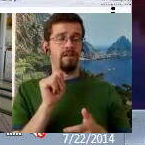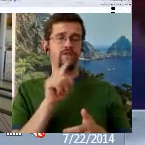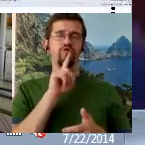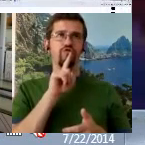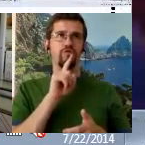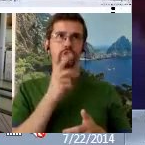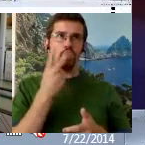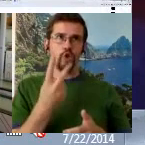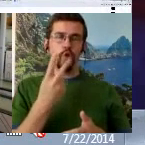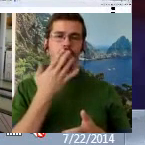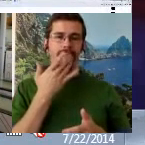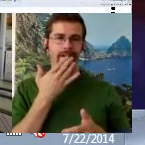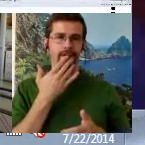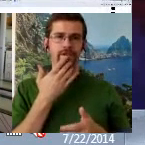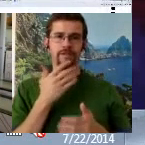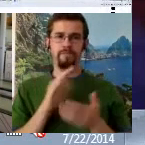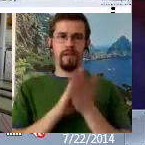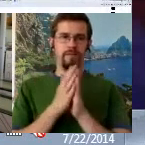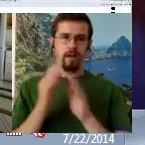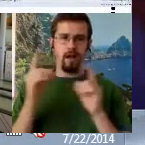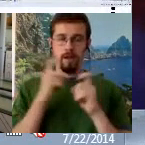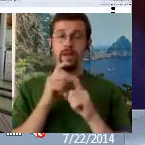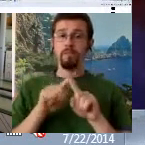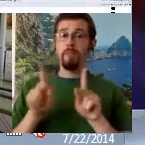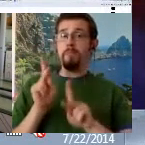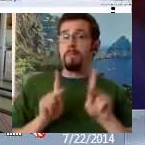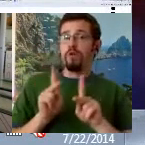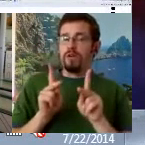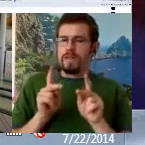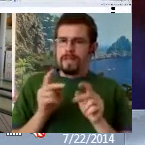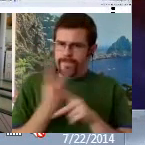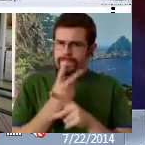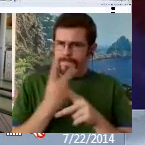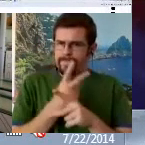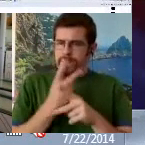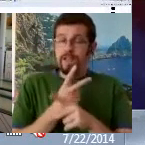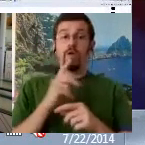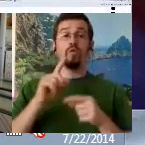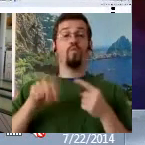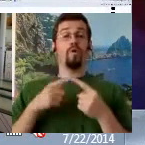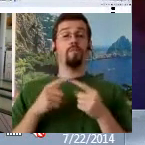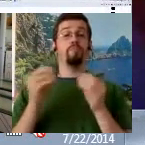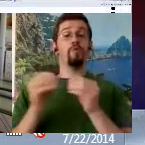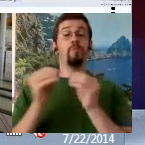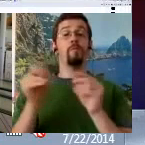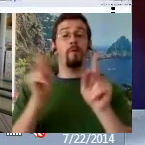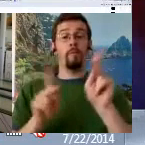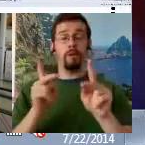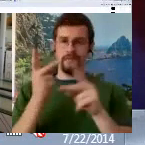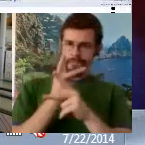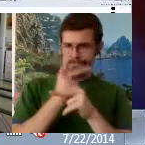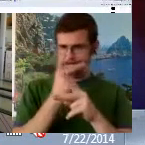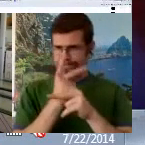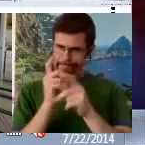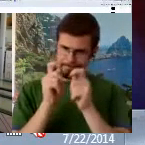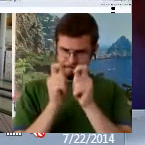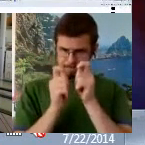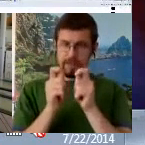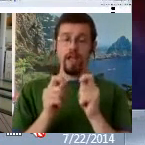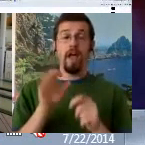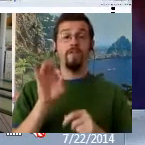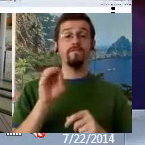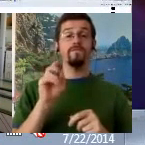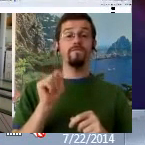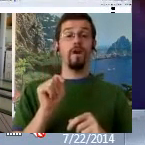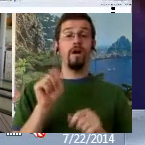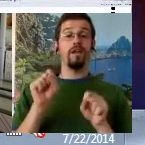in the font is complicated, but people are working on that. So as more people work on this, and as font files can handle bigger